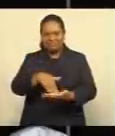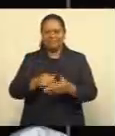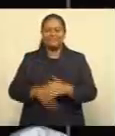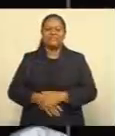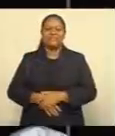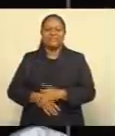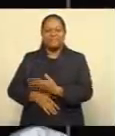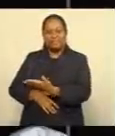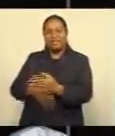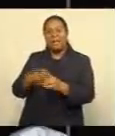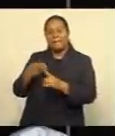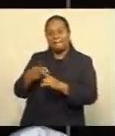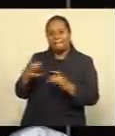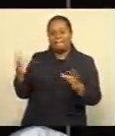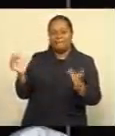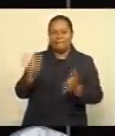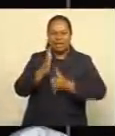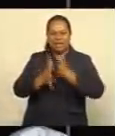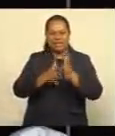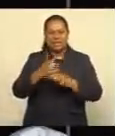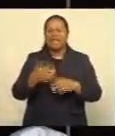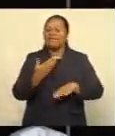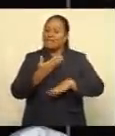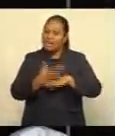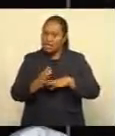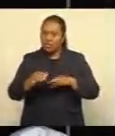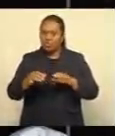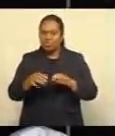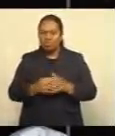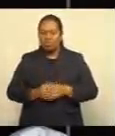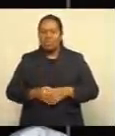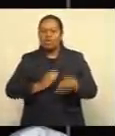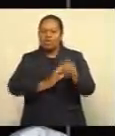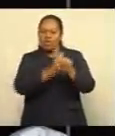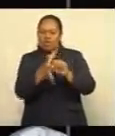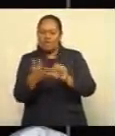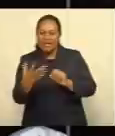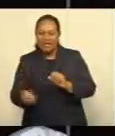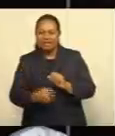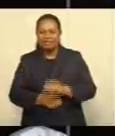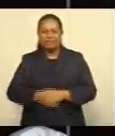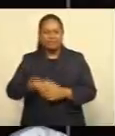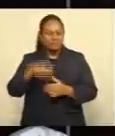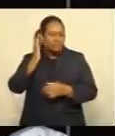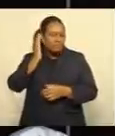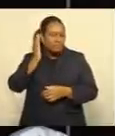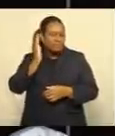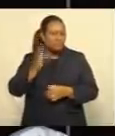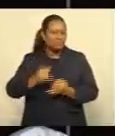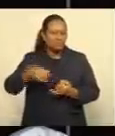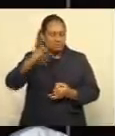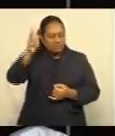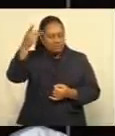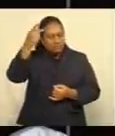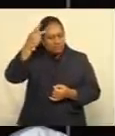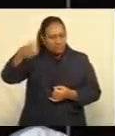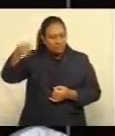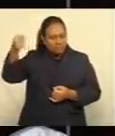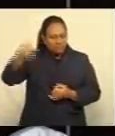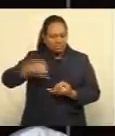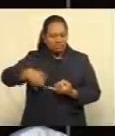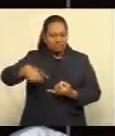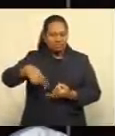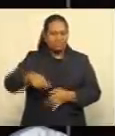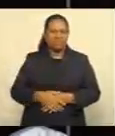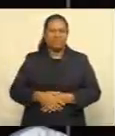recapping our main stories, we have new cases for the 5th straight day. Suva school principal suspended, and Fiji faces